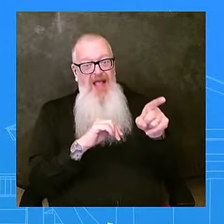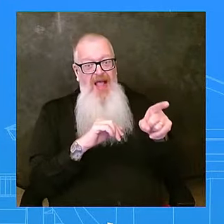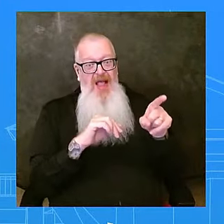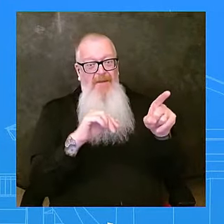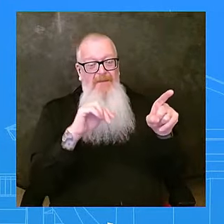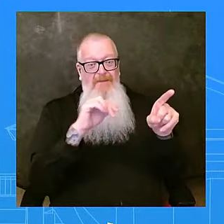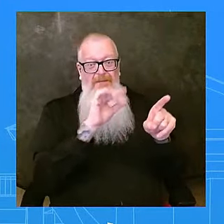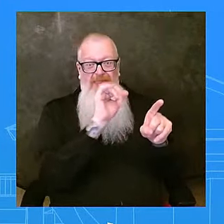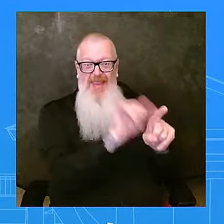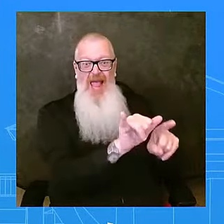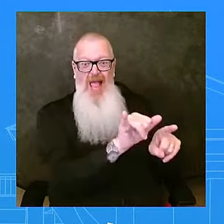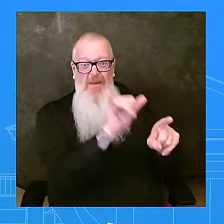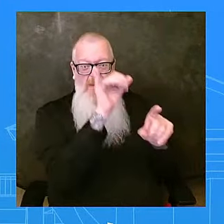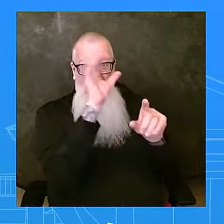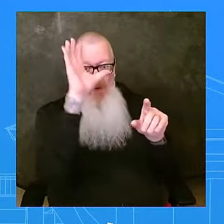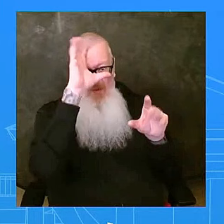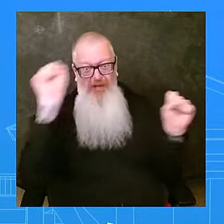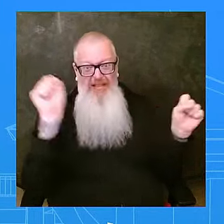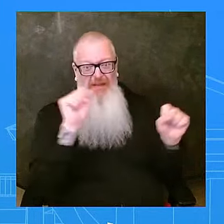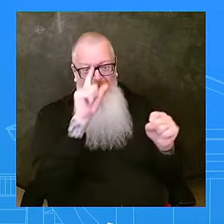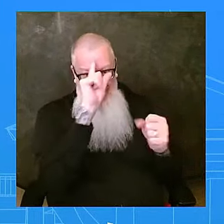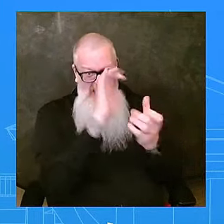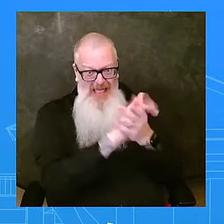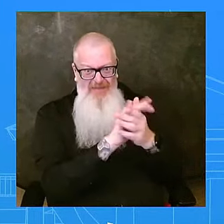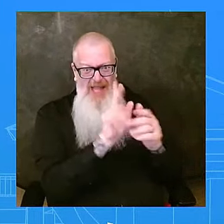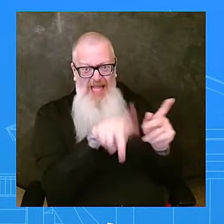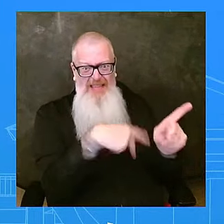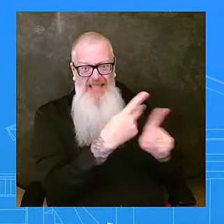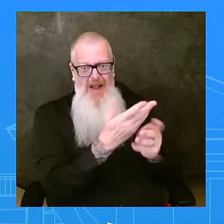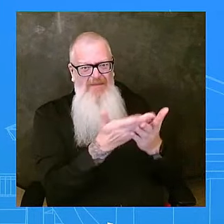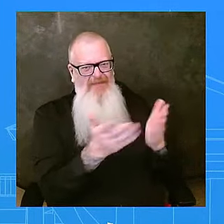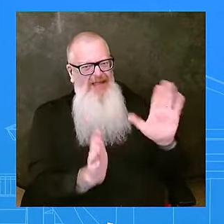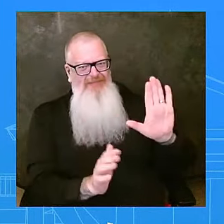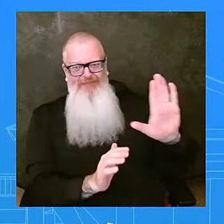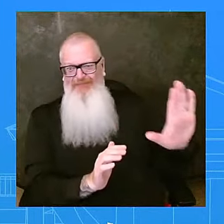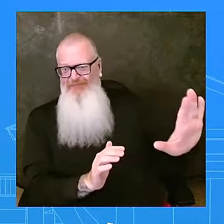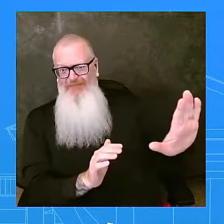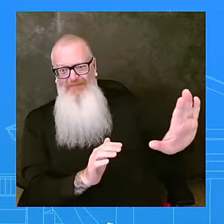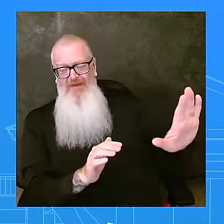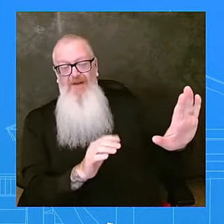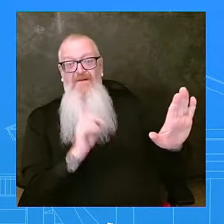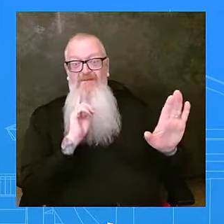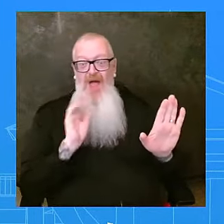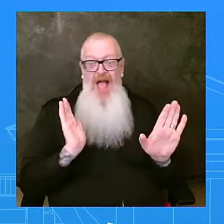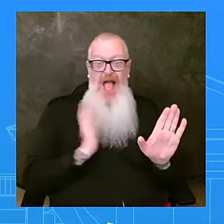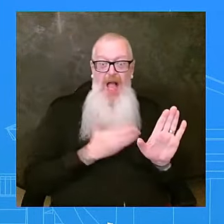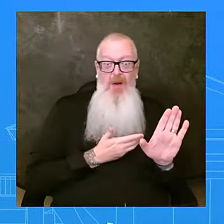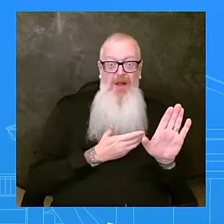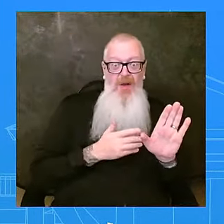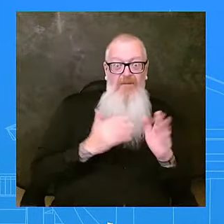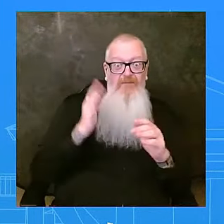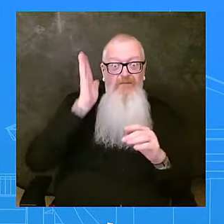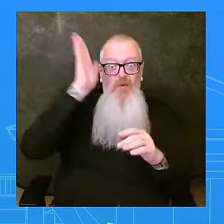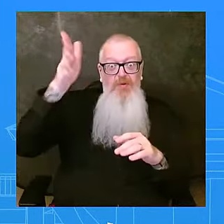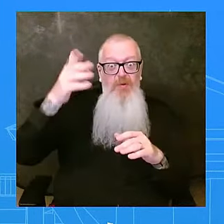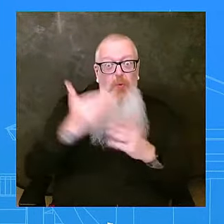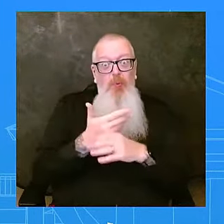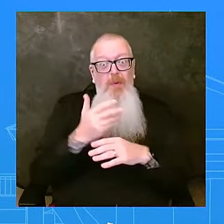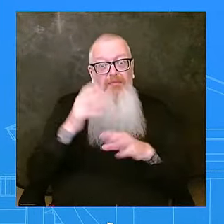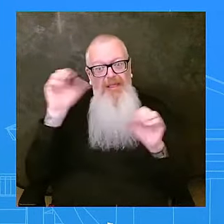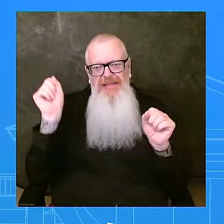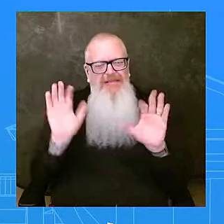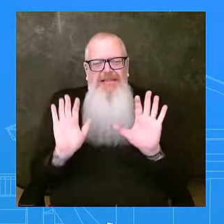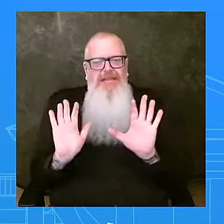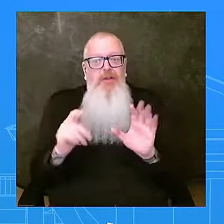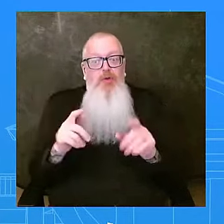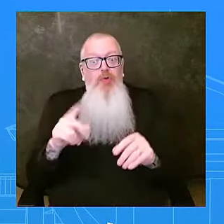from, you know, a former president is dangerous. I mean, we saw what happened on January 6th in